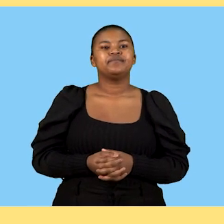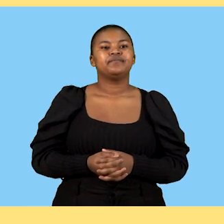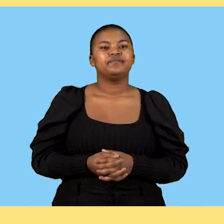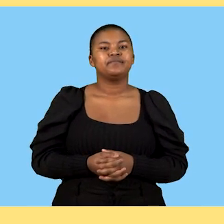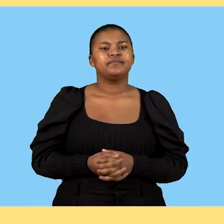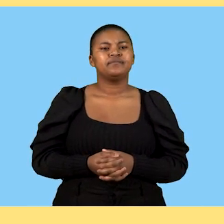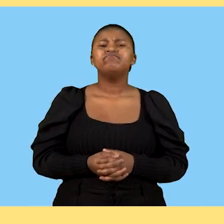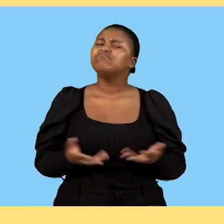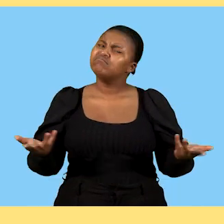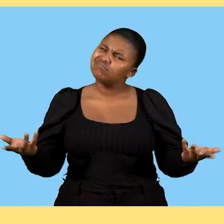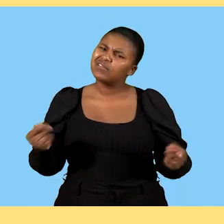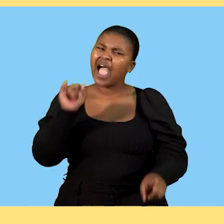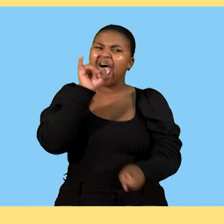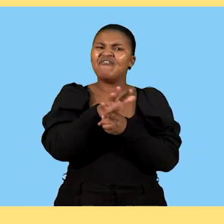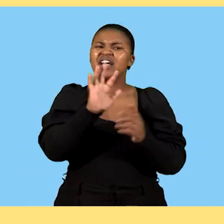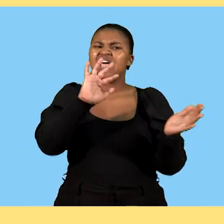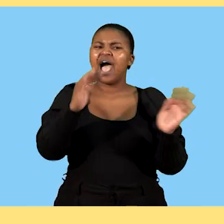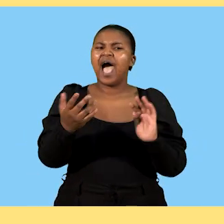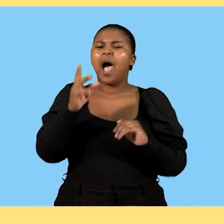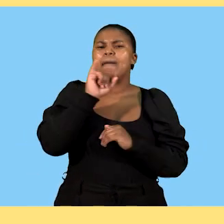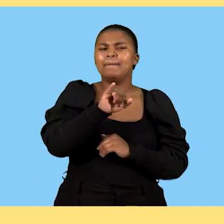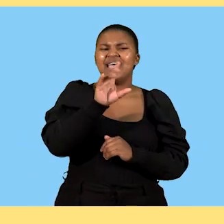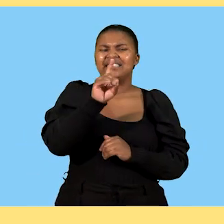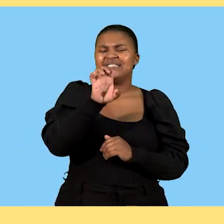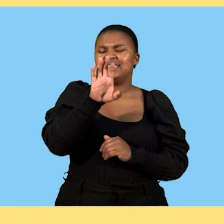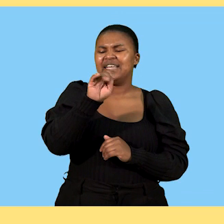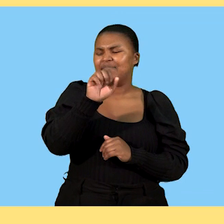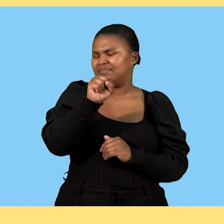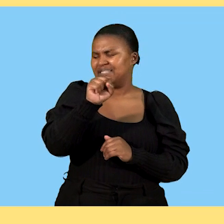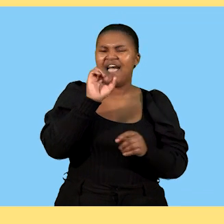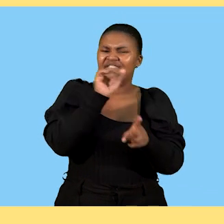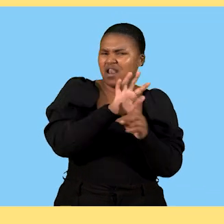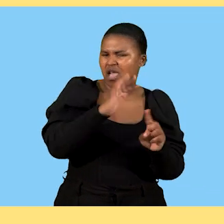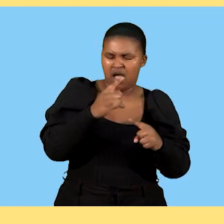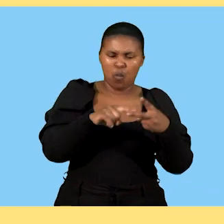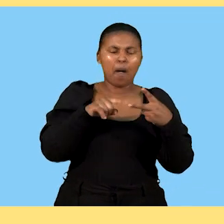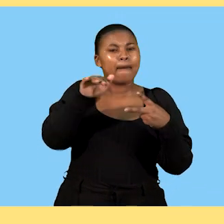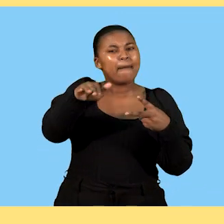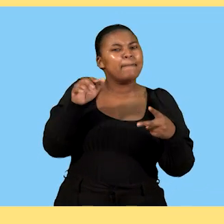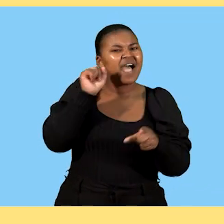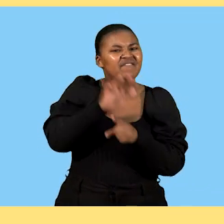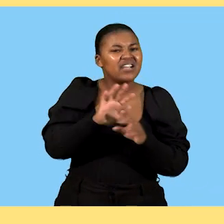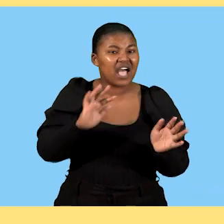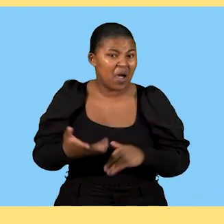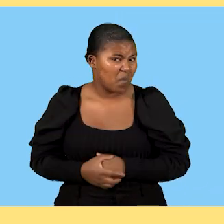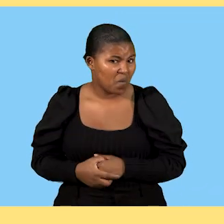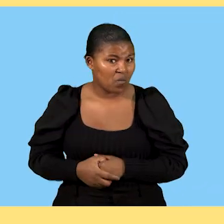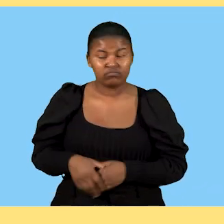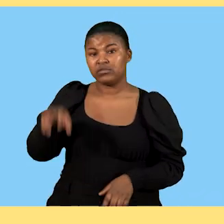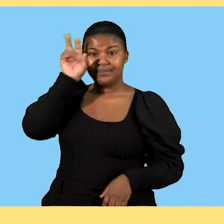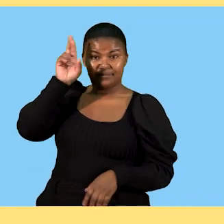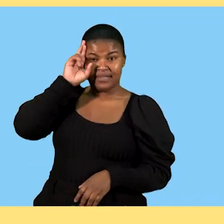How then will it affect the bad debts account and bank? Bad debts an expense? Bad